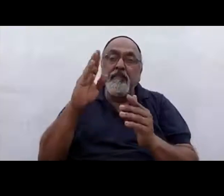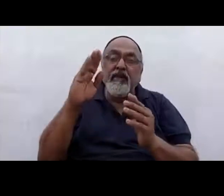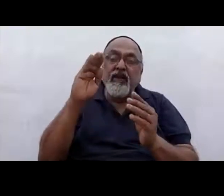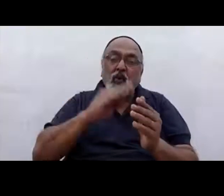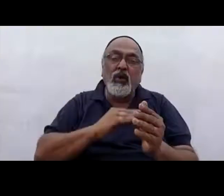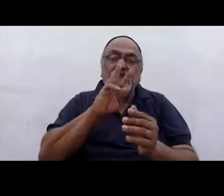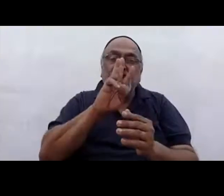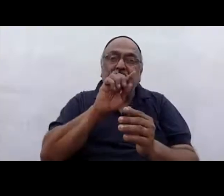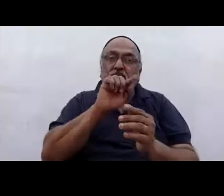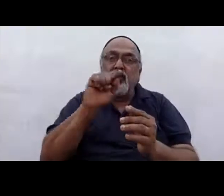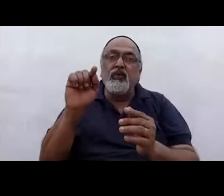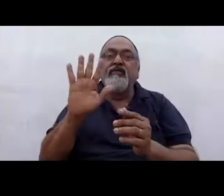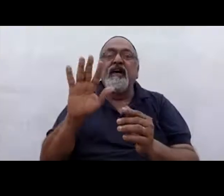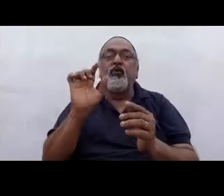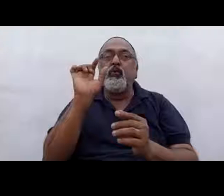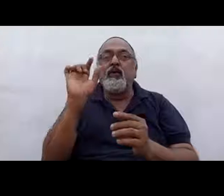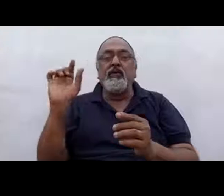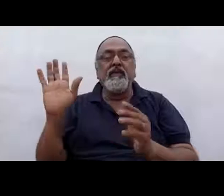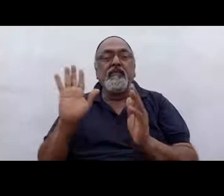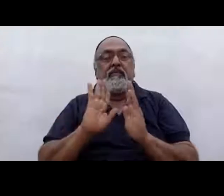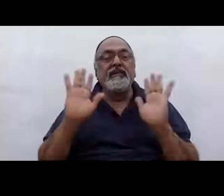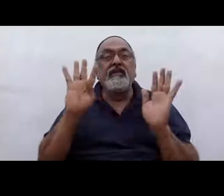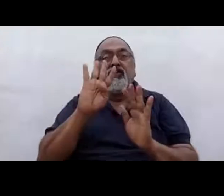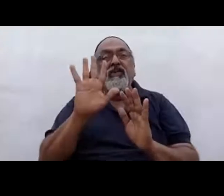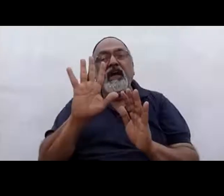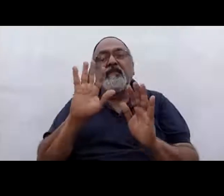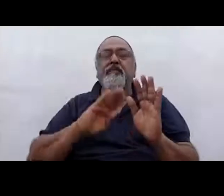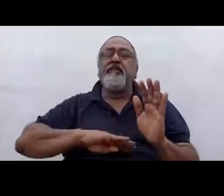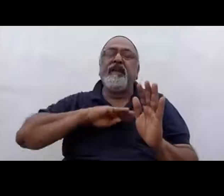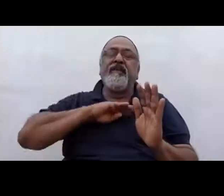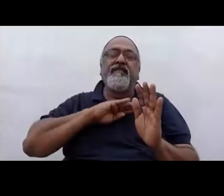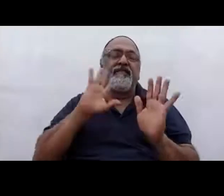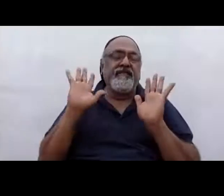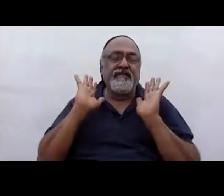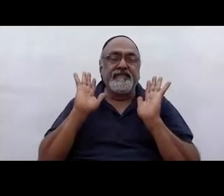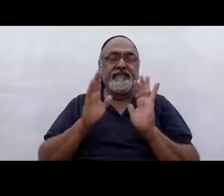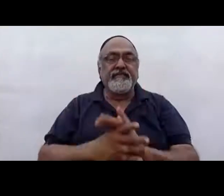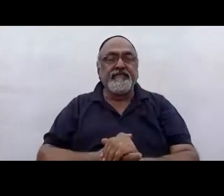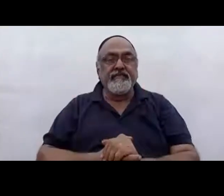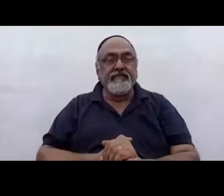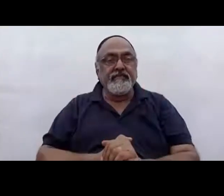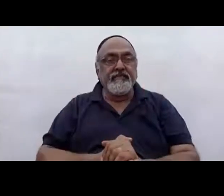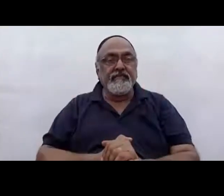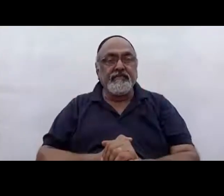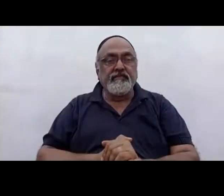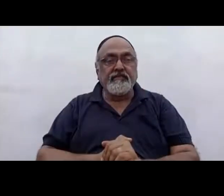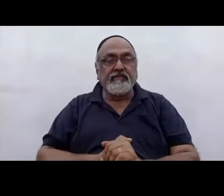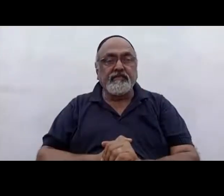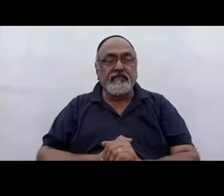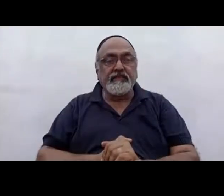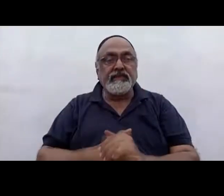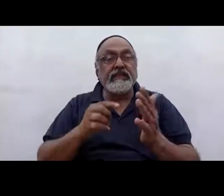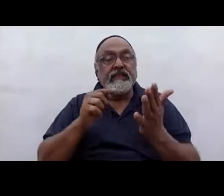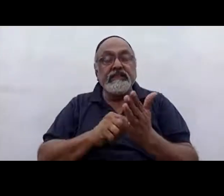limited to 3 to 5 words. 4 to 5 is really good. Yeah. So this